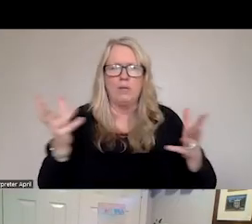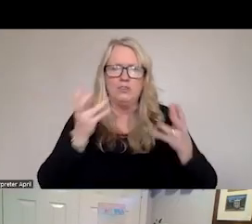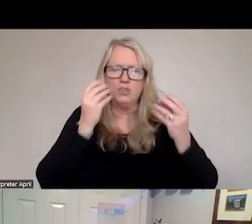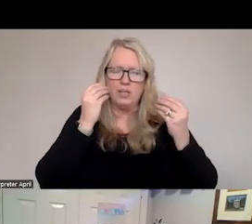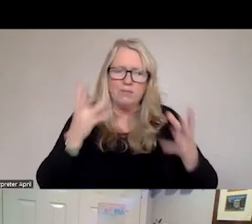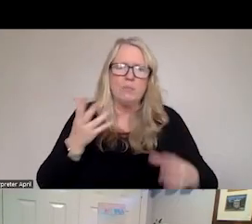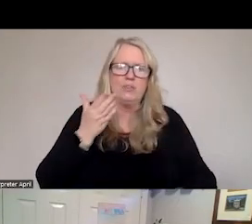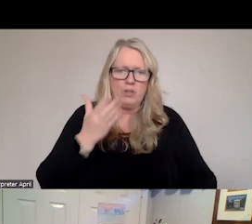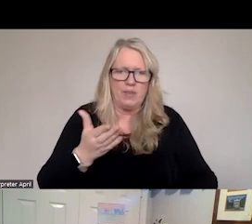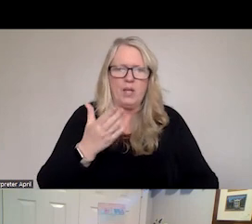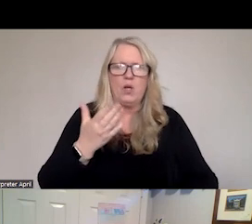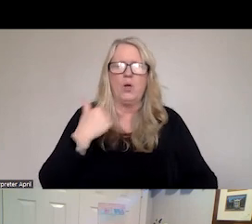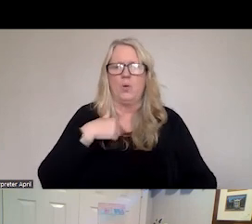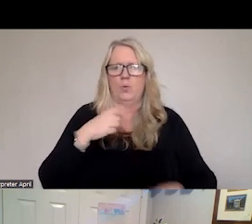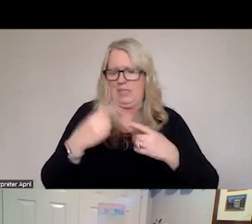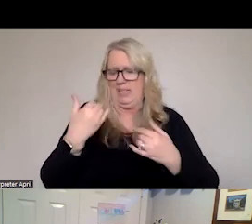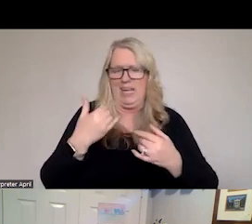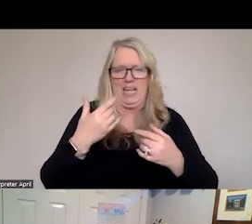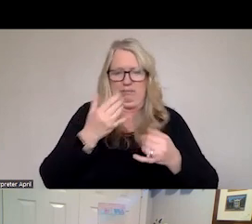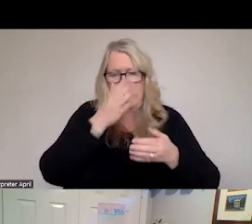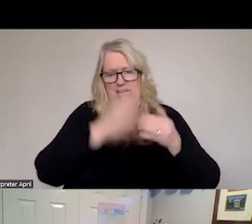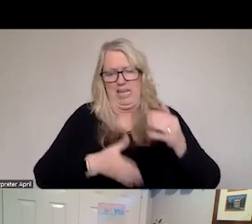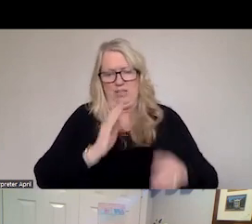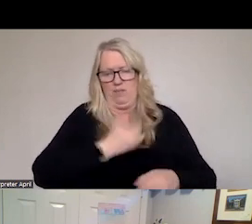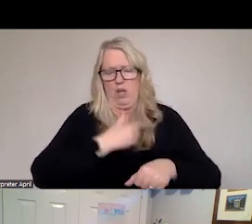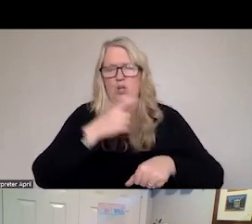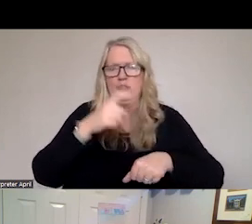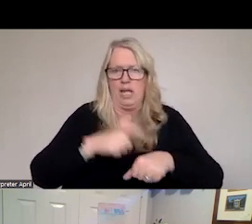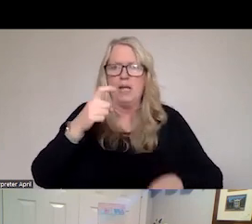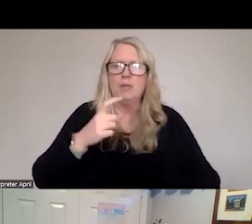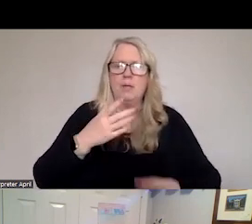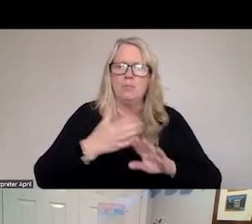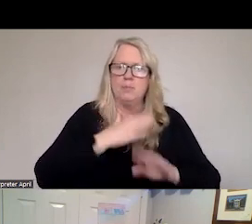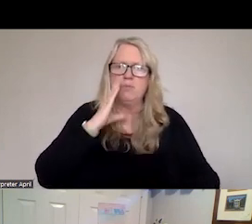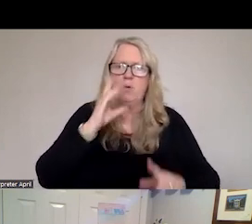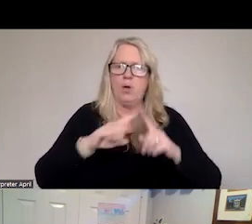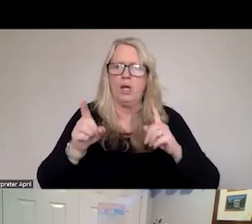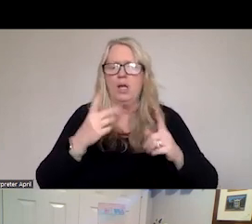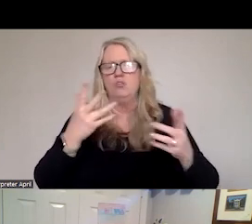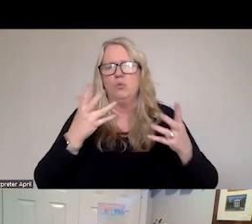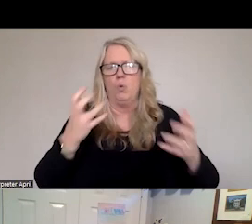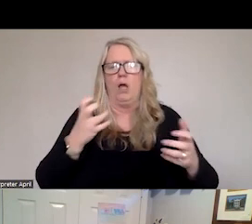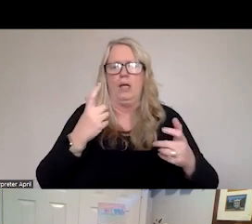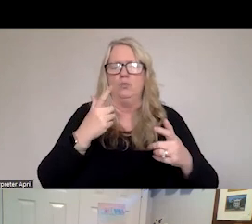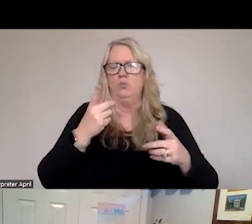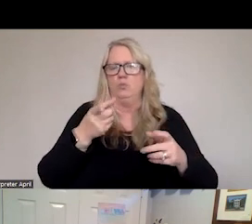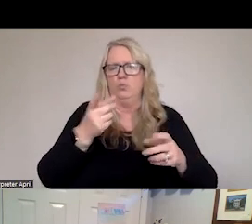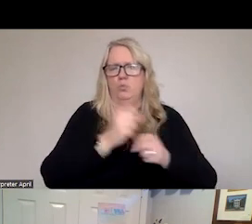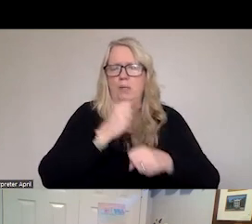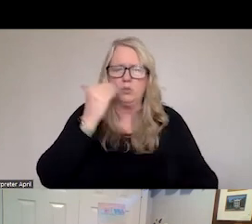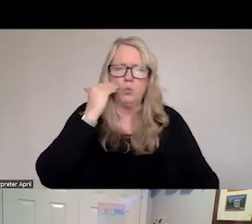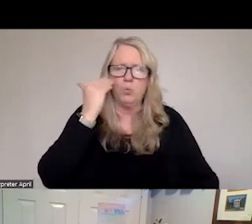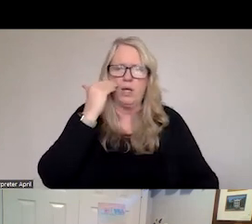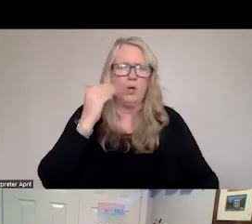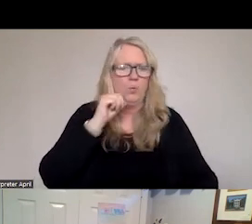there. We've come up on our end of our time, but before we actually cut off, I just want to make you aware that we will not